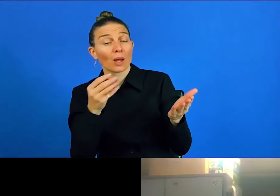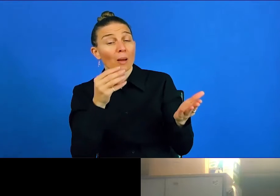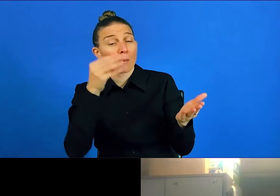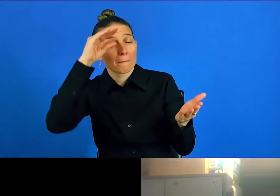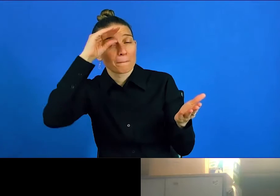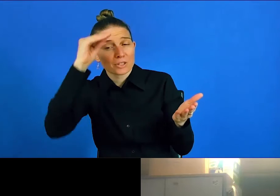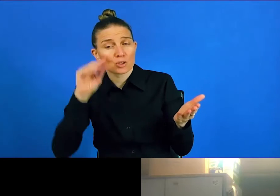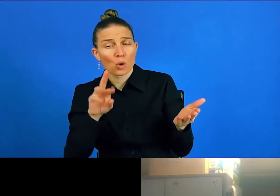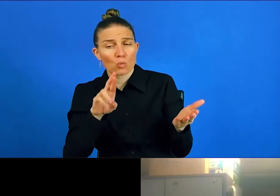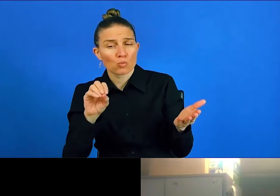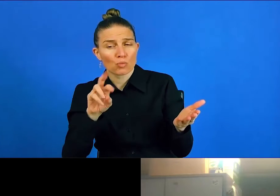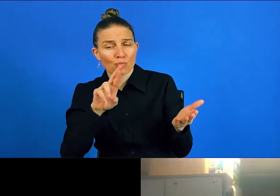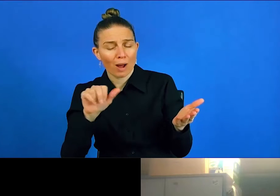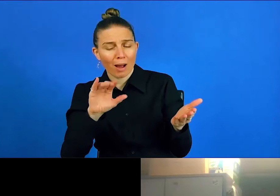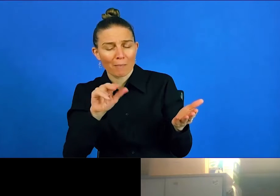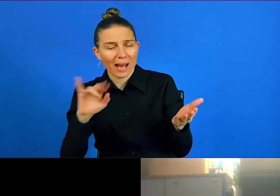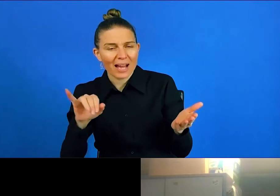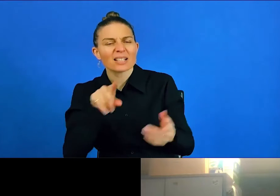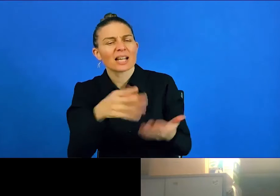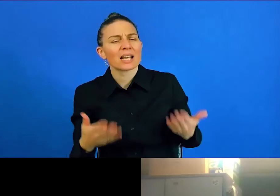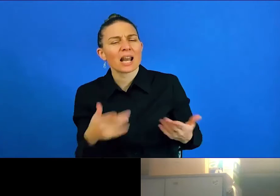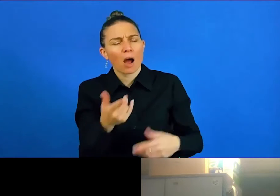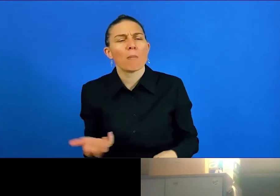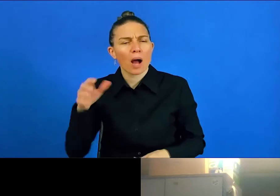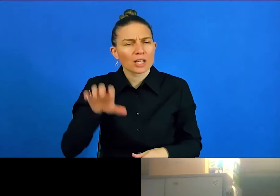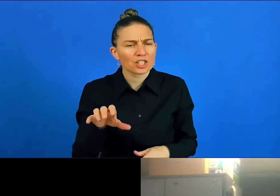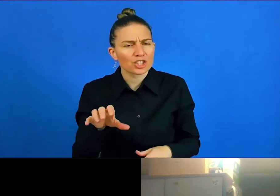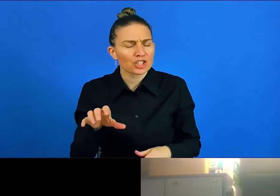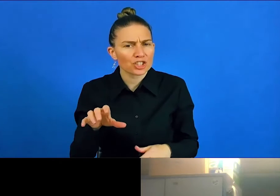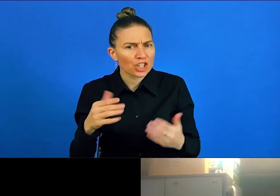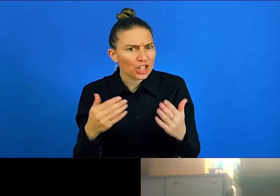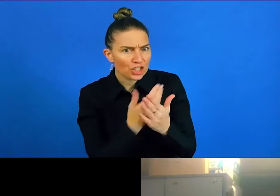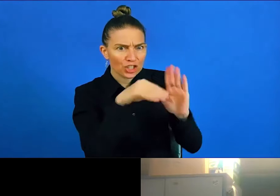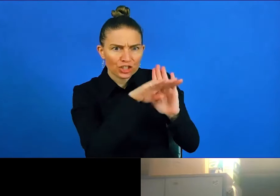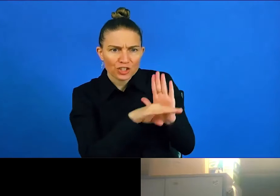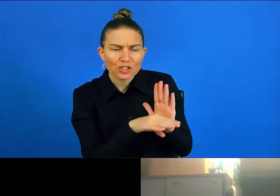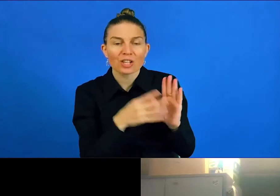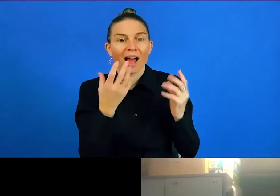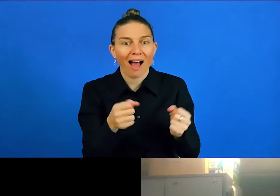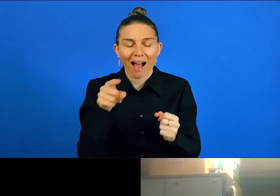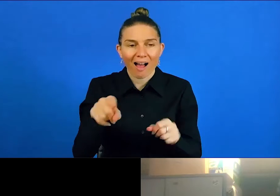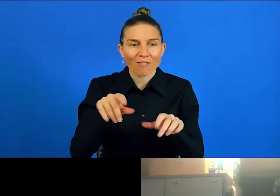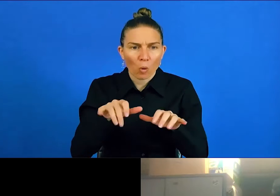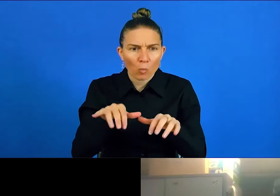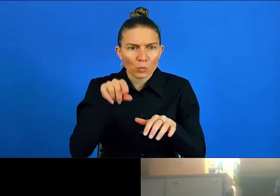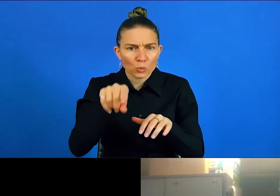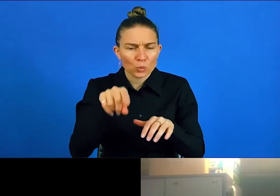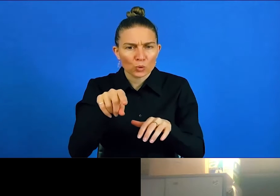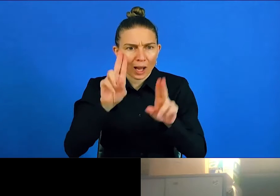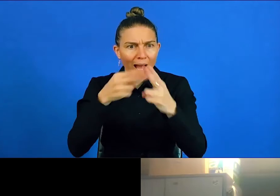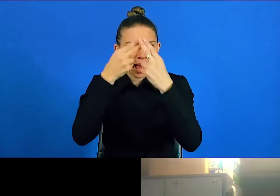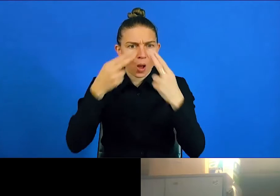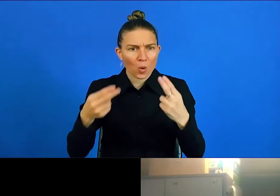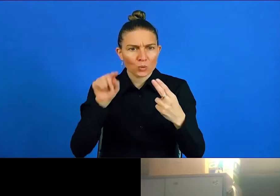insight of the Bangladesh government initiatives, especially the Bangladesh Computer Council's initiatives designed to upskill people